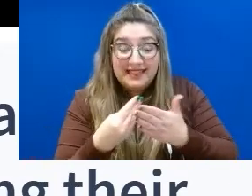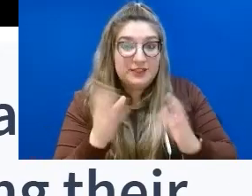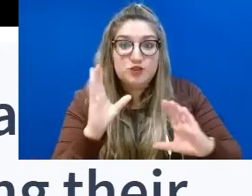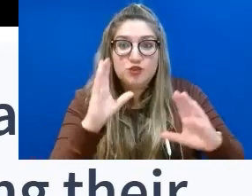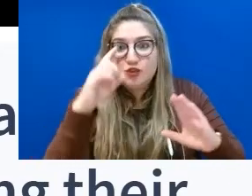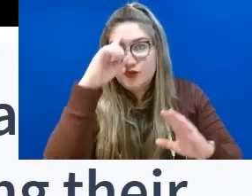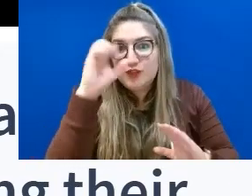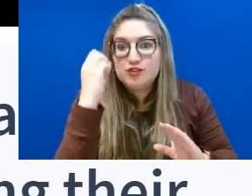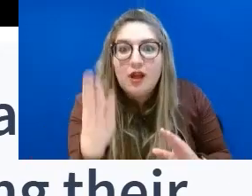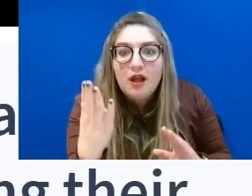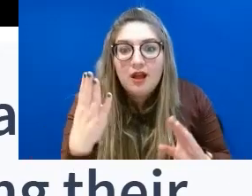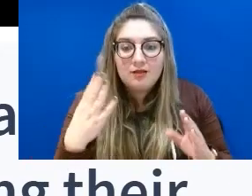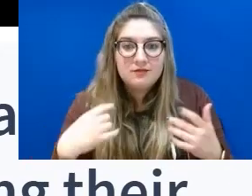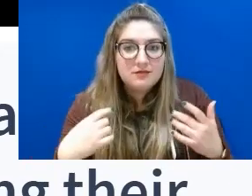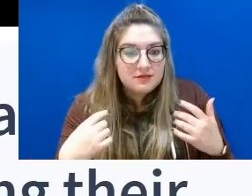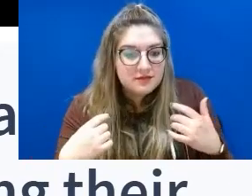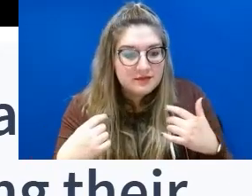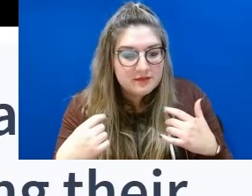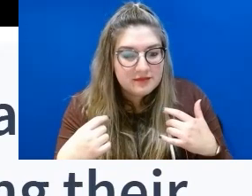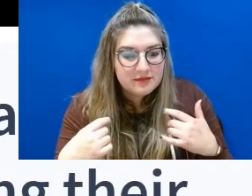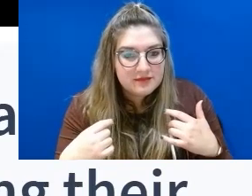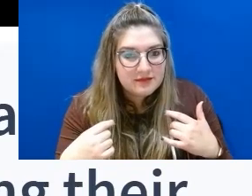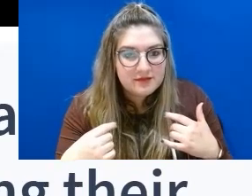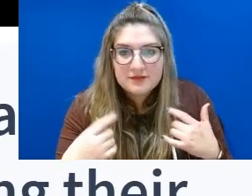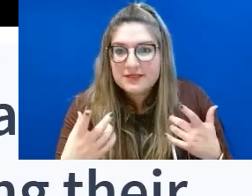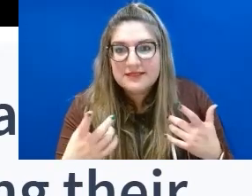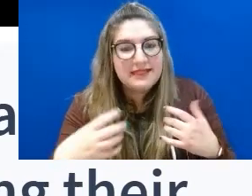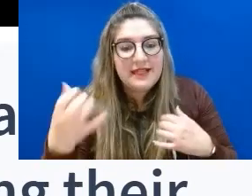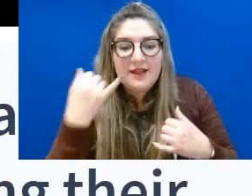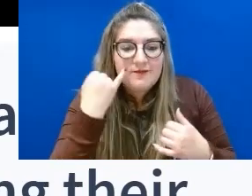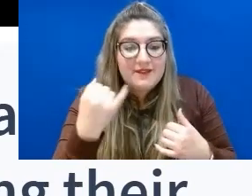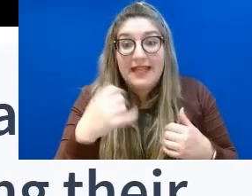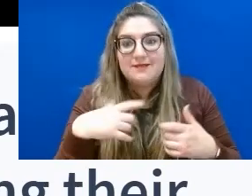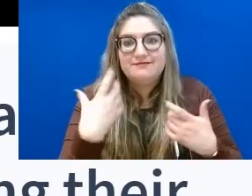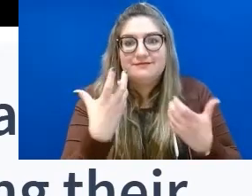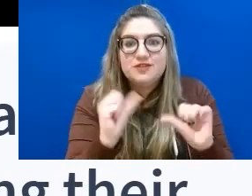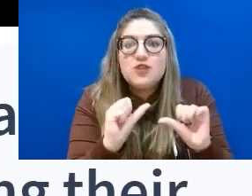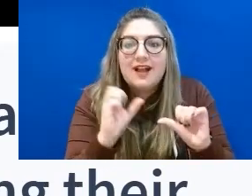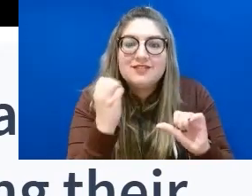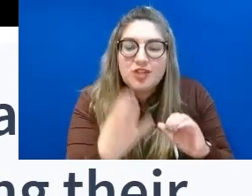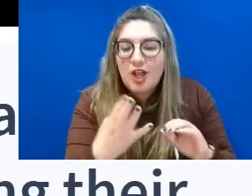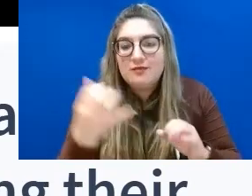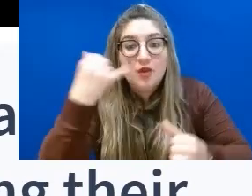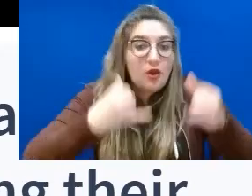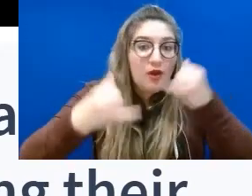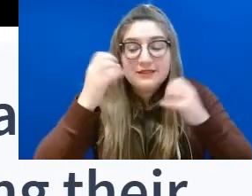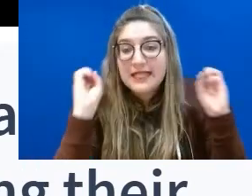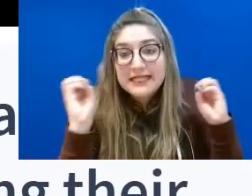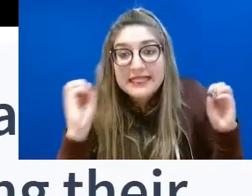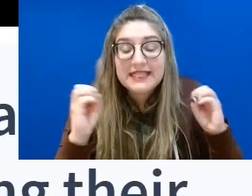even McDonald's. I had a couple of meetings with that. They won't call me back, and it's just a constant source of stress for them.